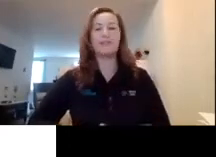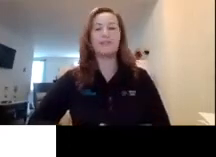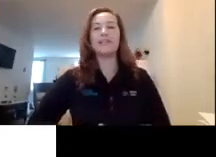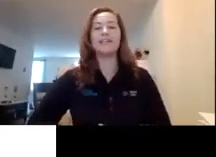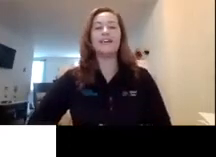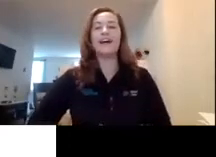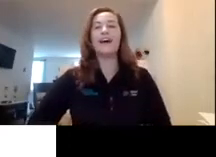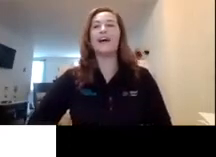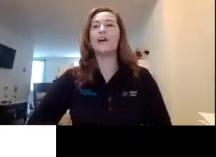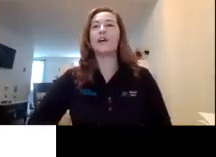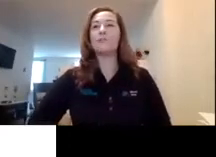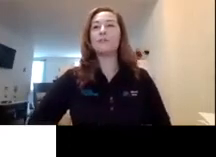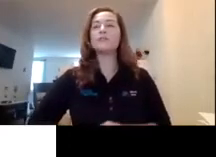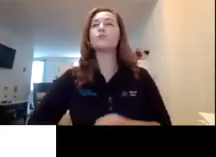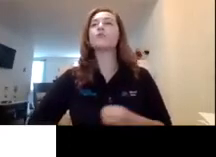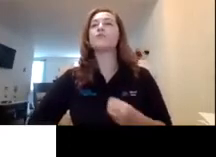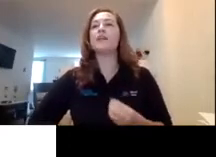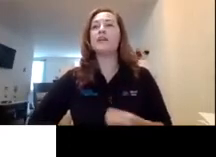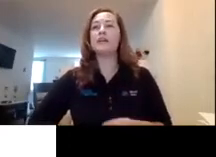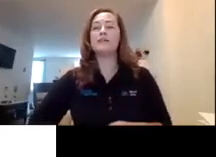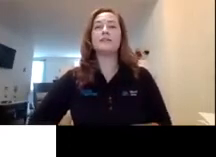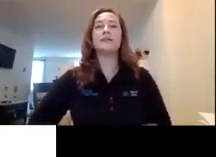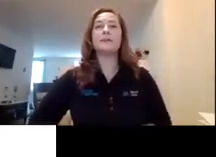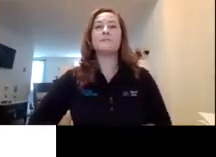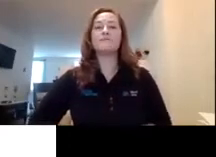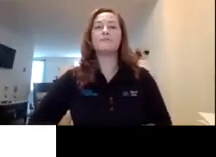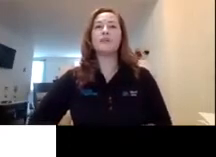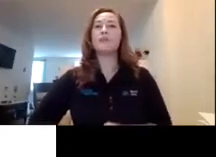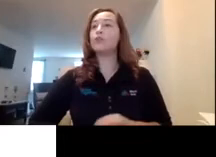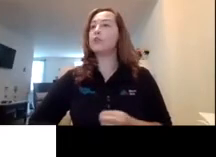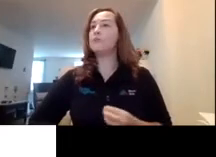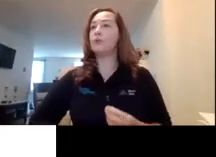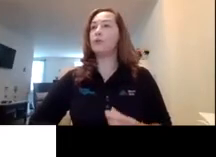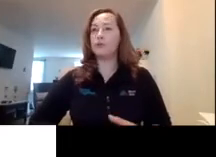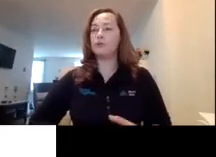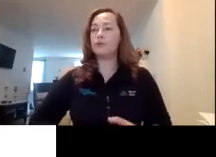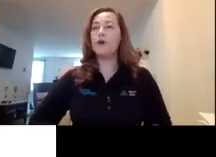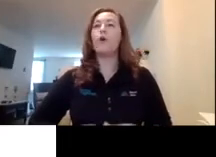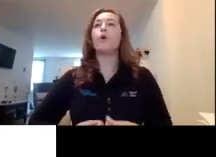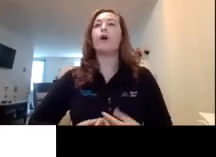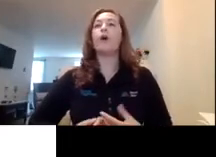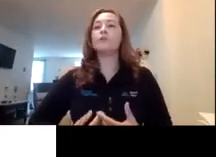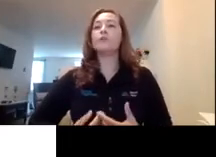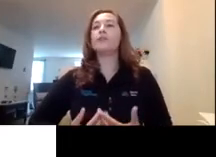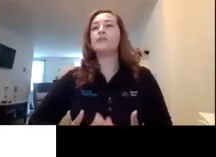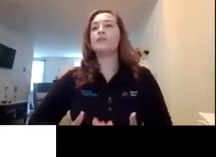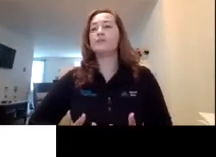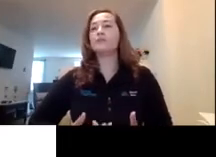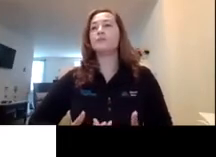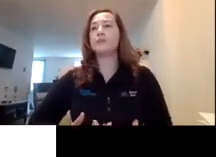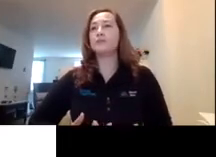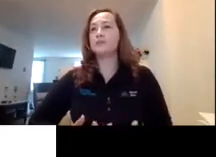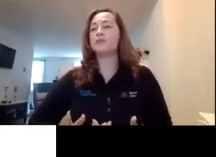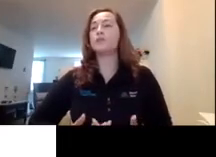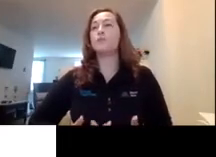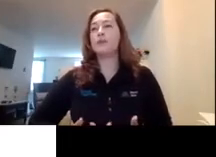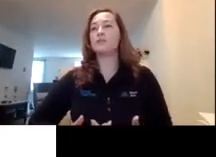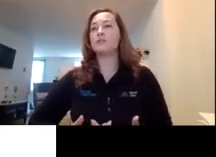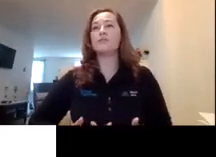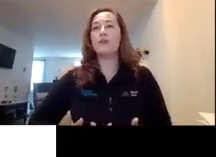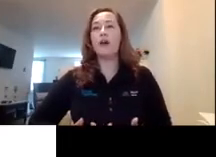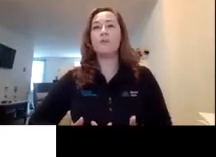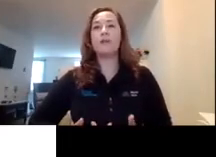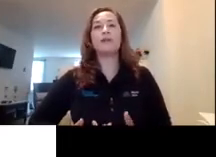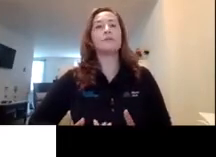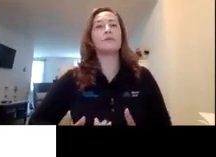when they really help us to create talking points on how to deliver these messages to